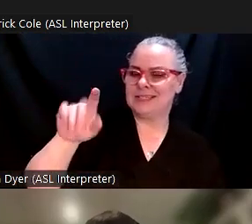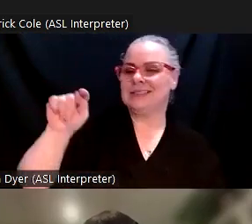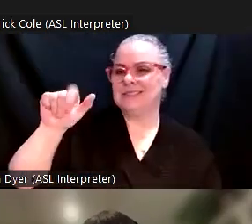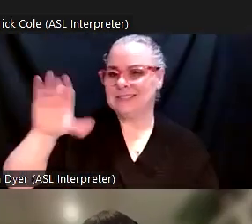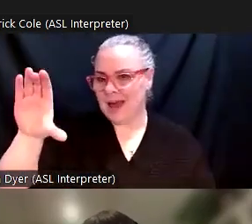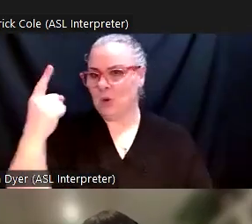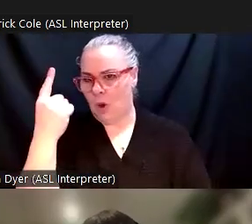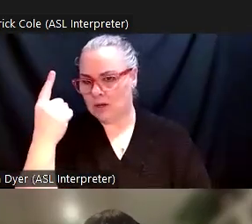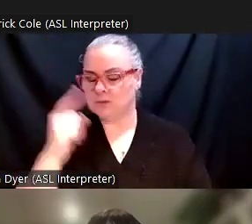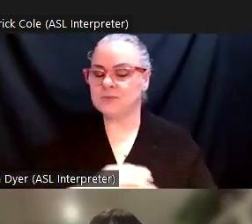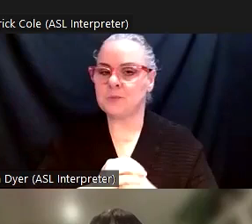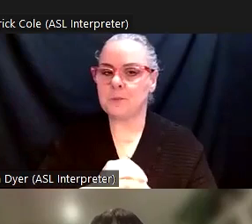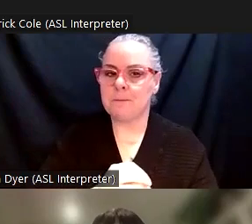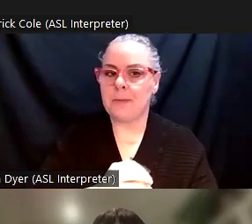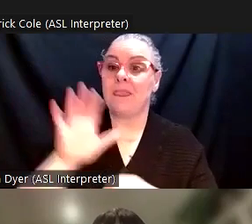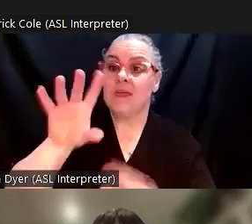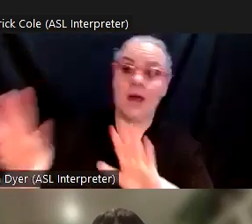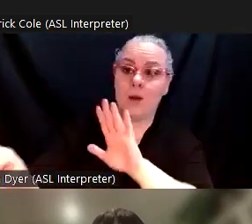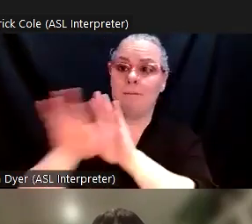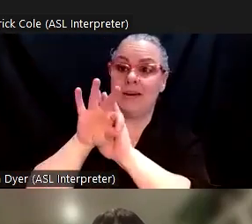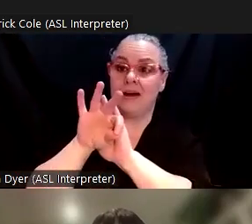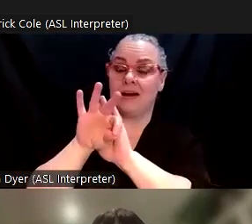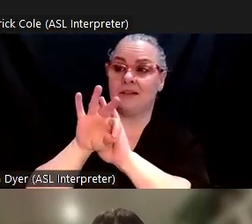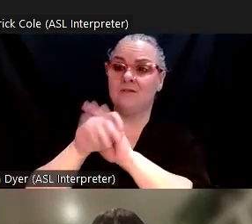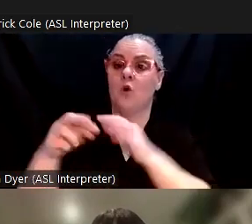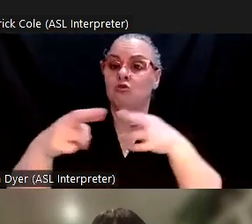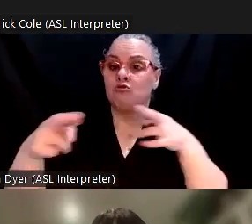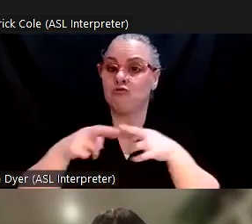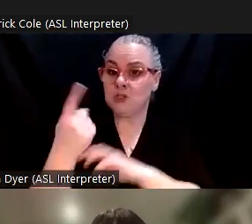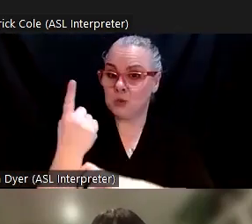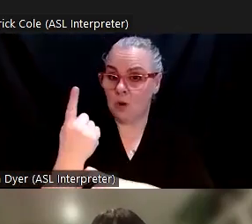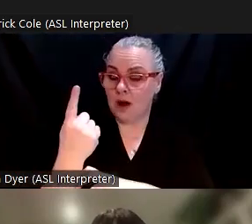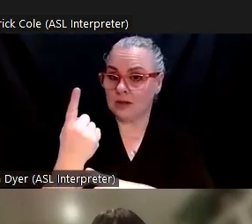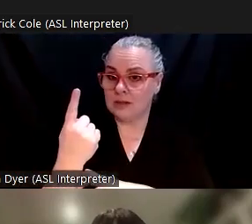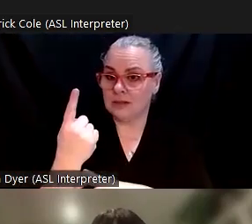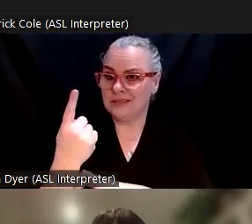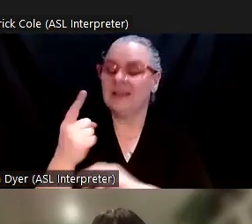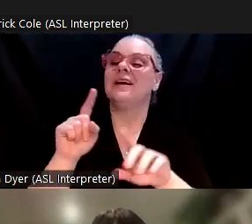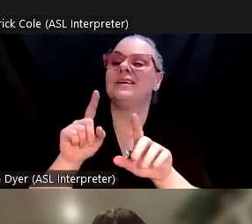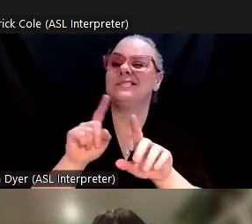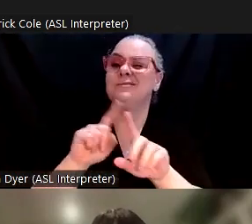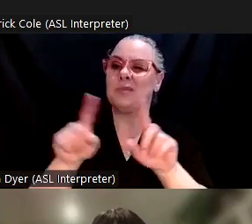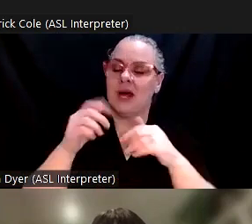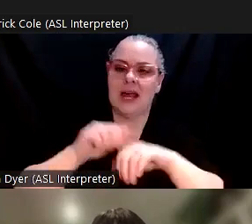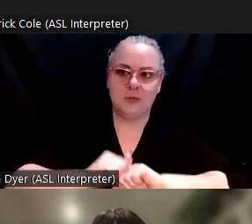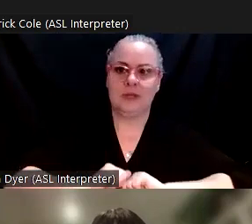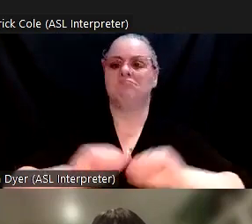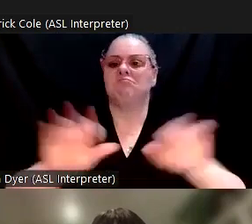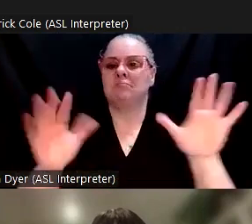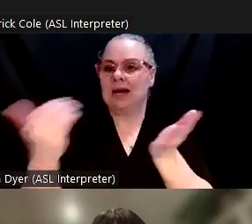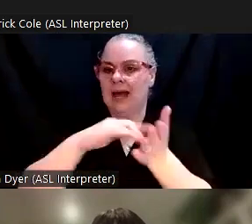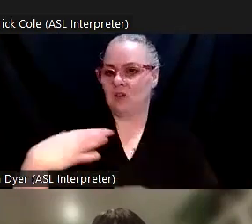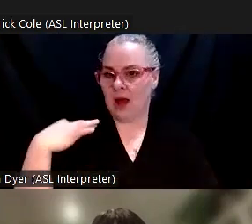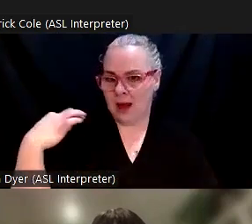was chosen for Region 1, but then it had to be put out again for application.